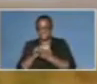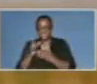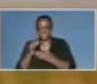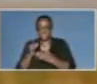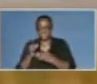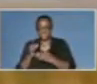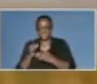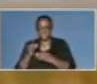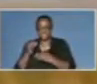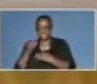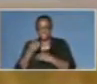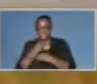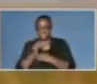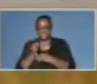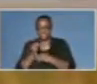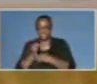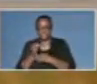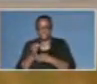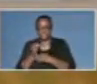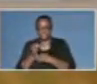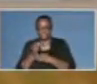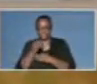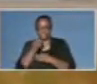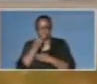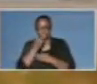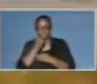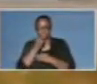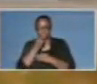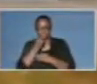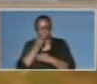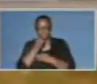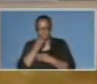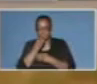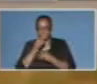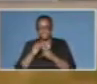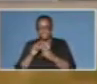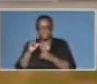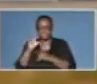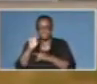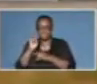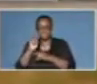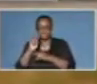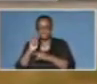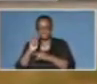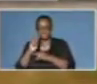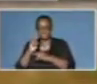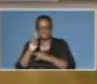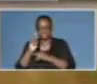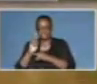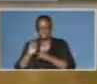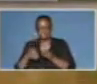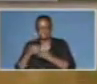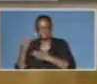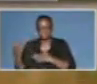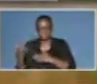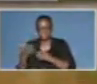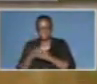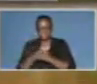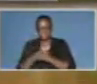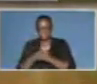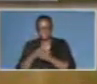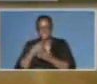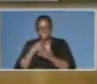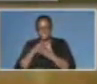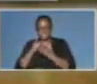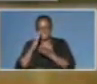not properly chilled, so all the food meant for the 12-hour flight to London had to be thrown out. After the plane landed for